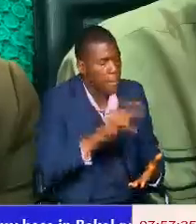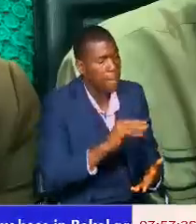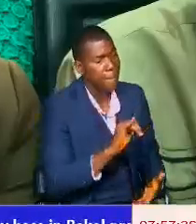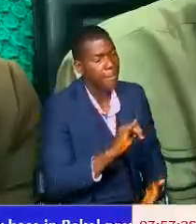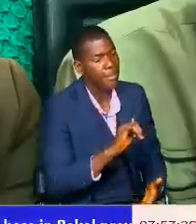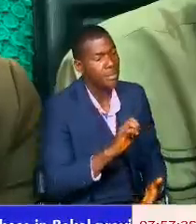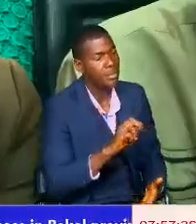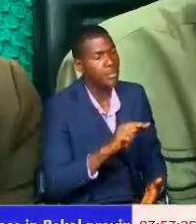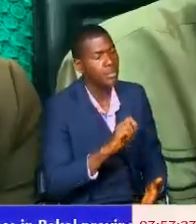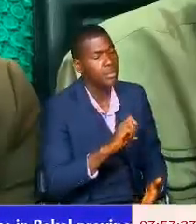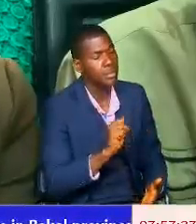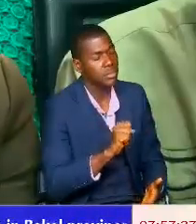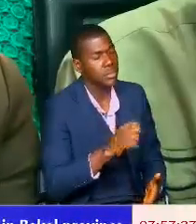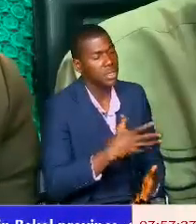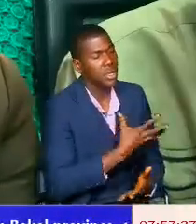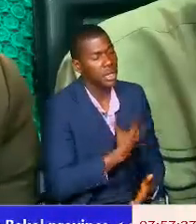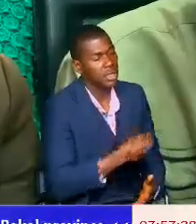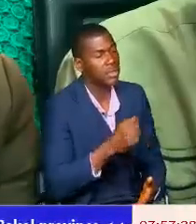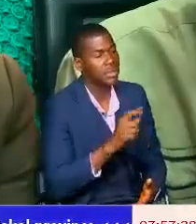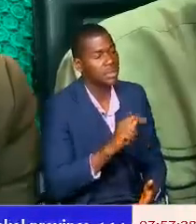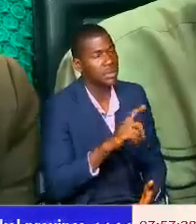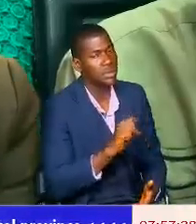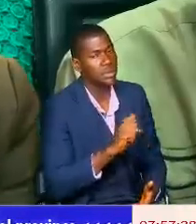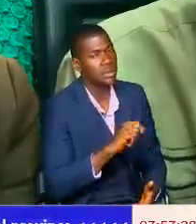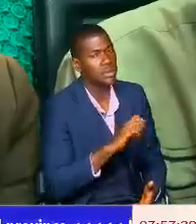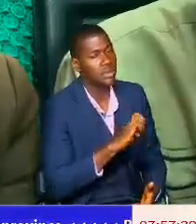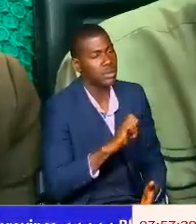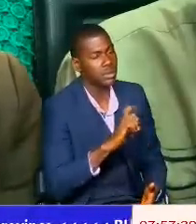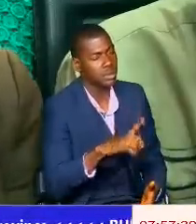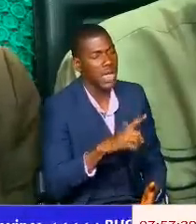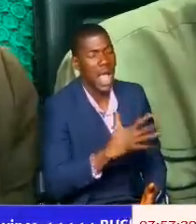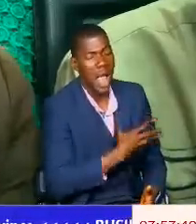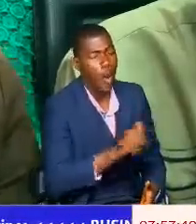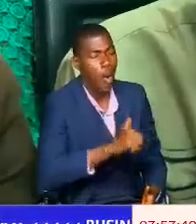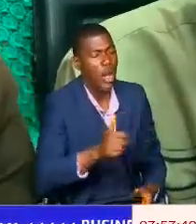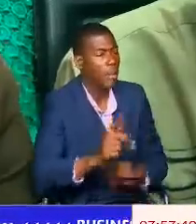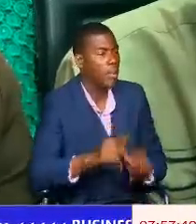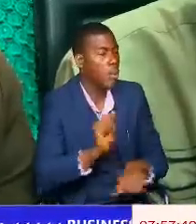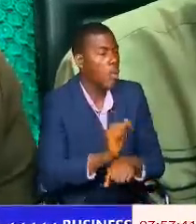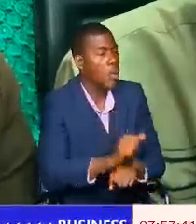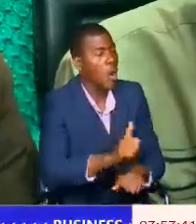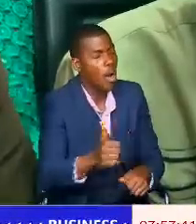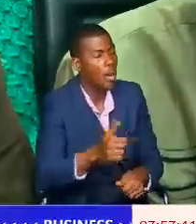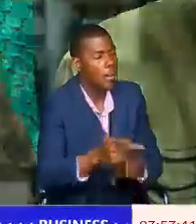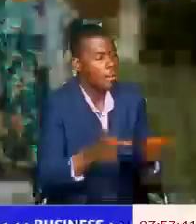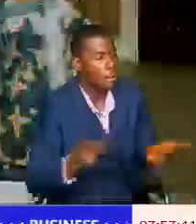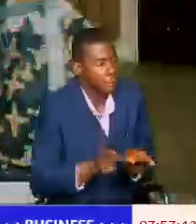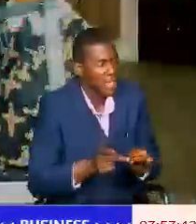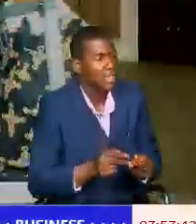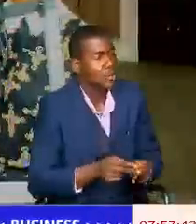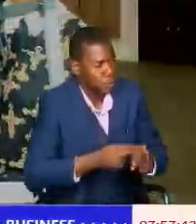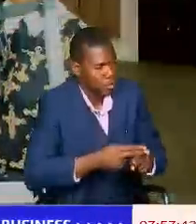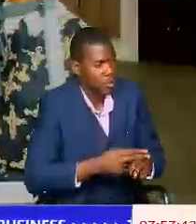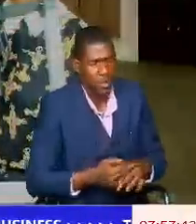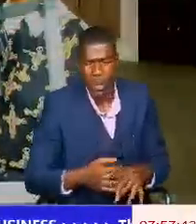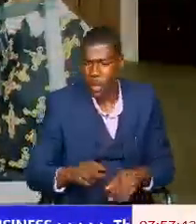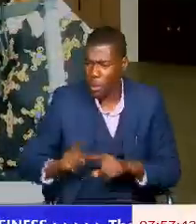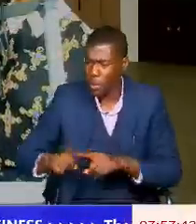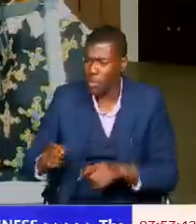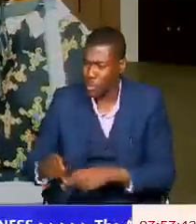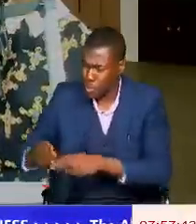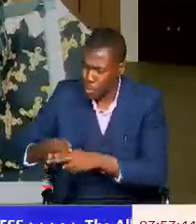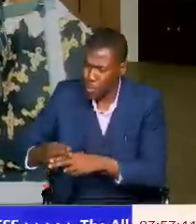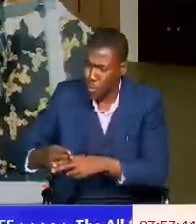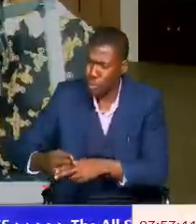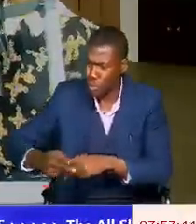other retirees will fall under this category. Very soon, then go call them, their PFAs. This is very soon where you talk now, and